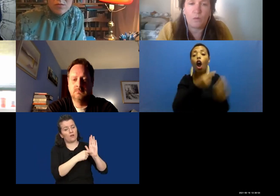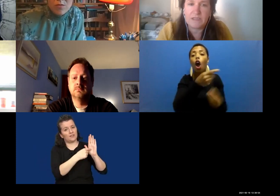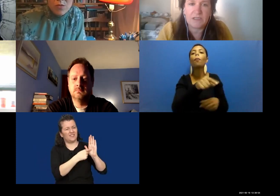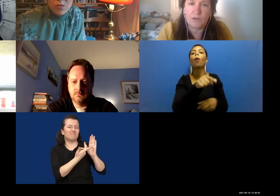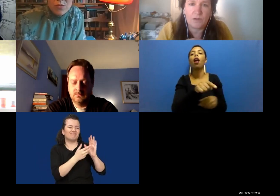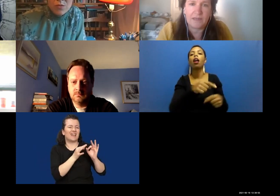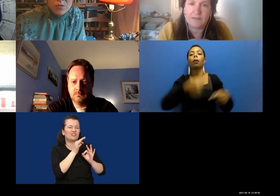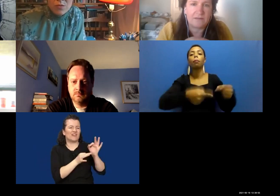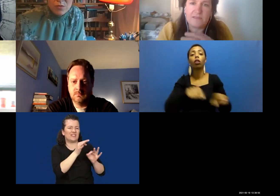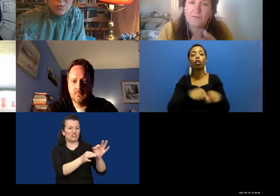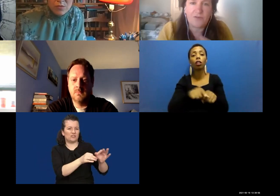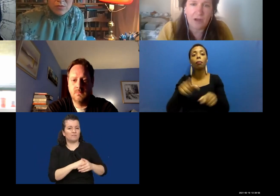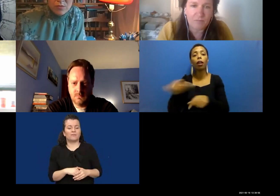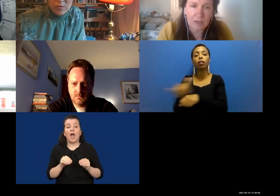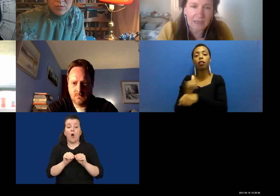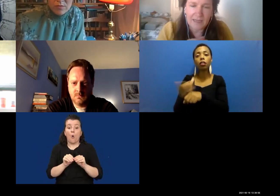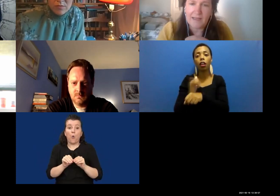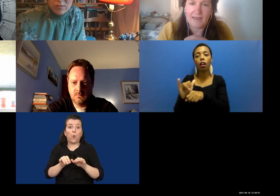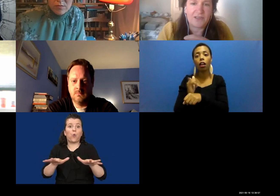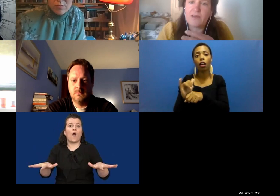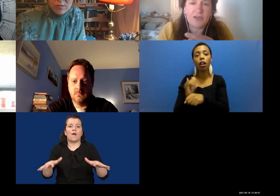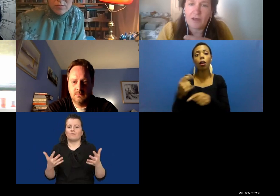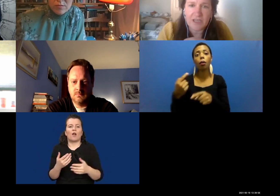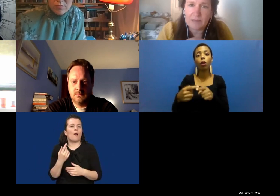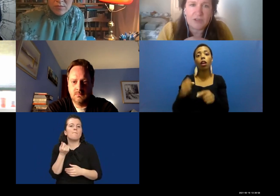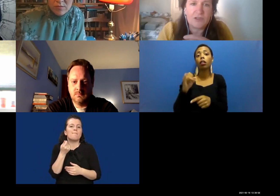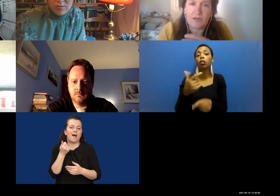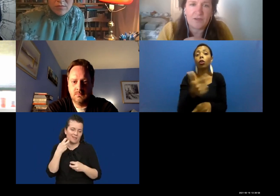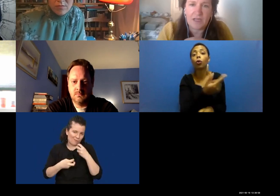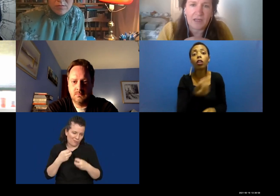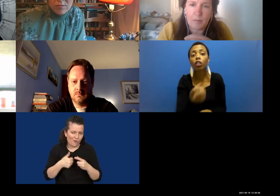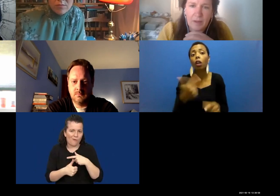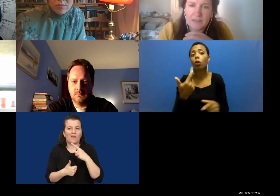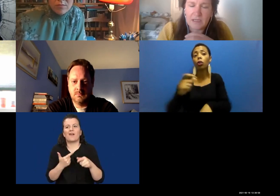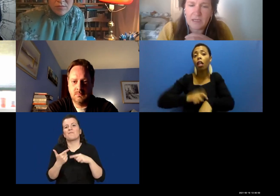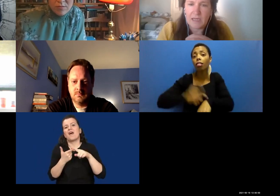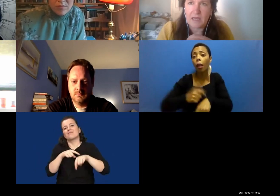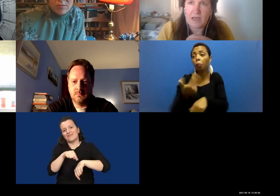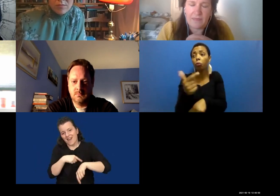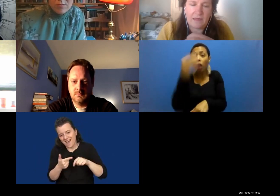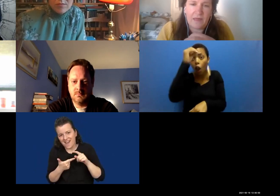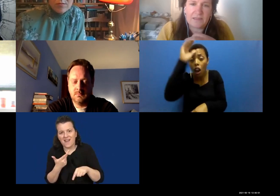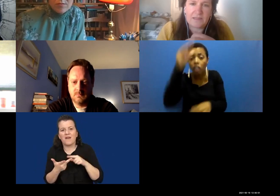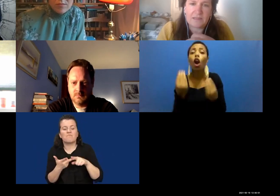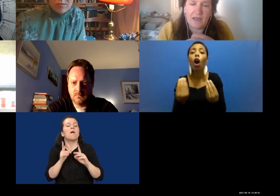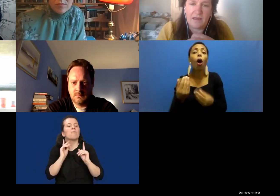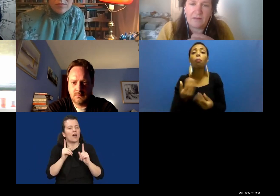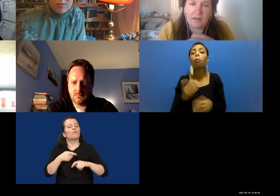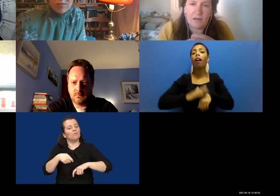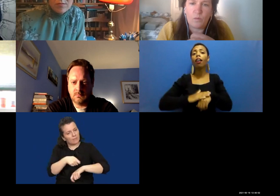there's a long way to go and there's never enough money and there's never enough time to do everything. But I think